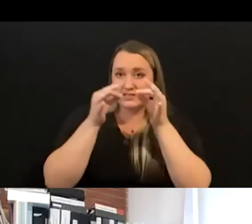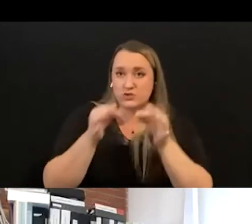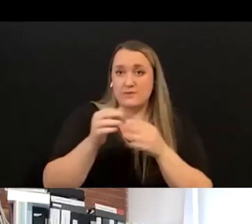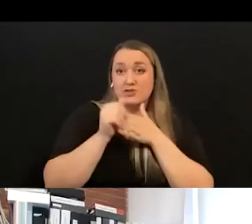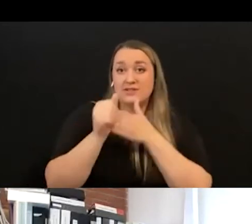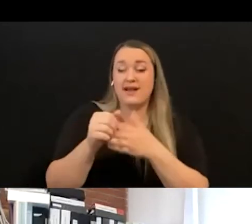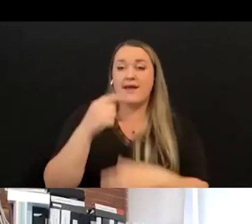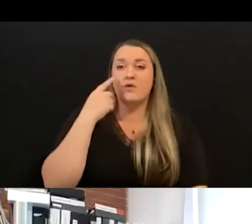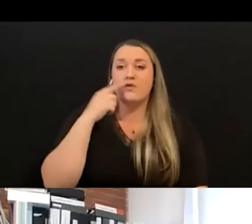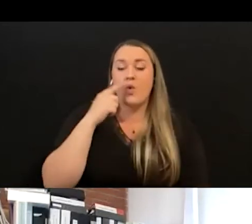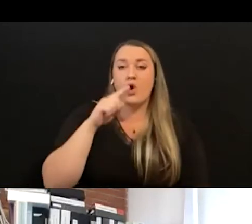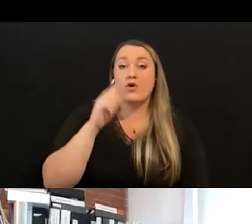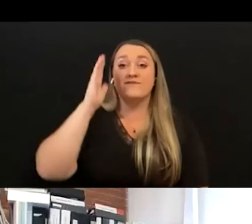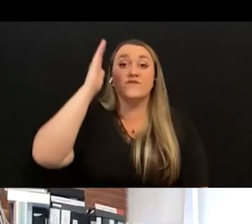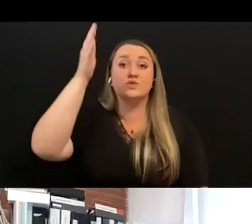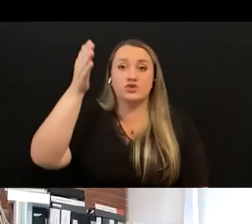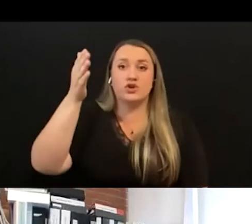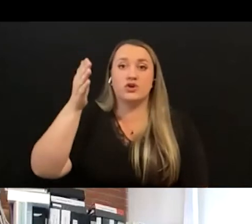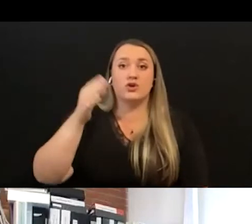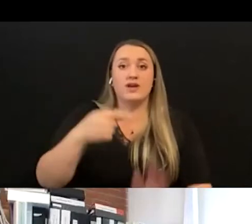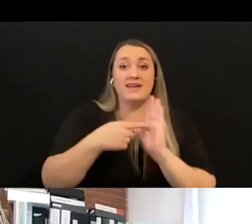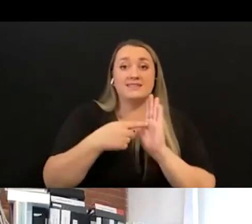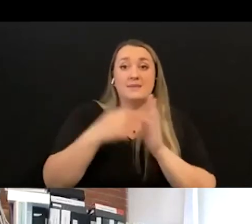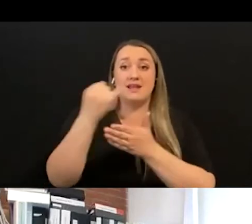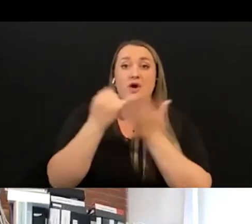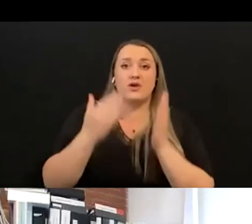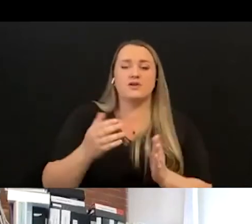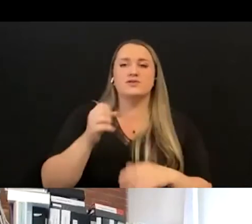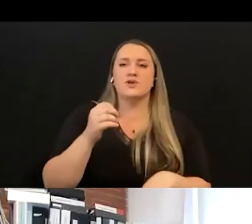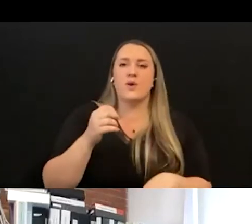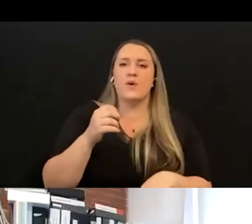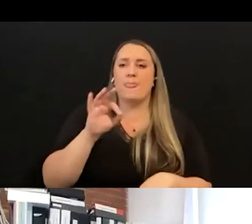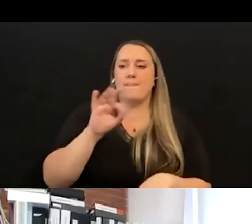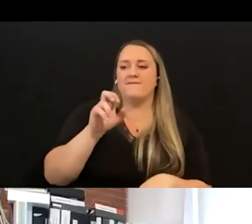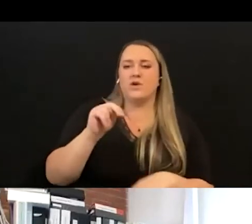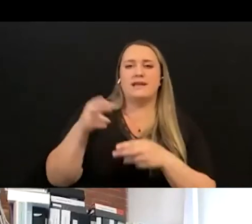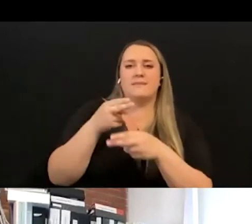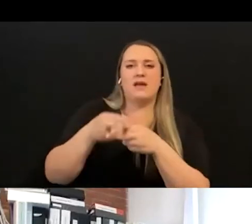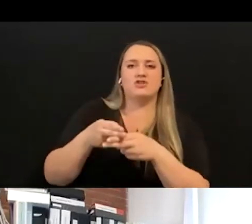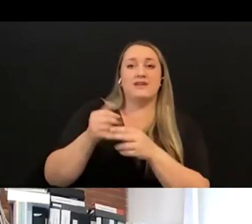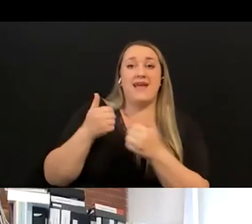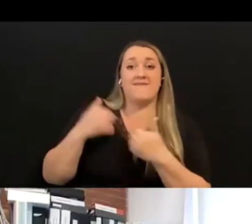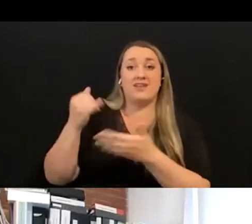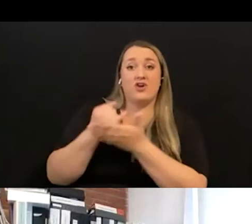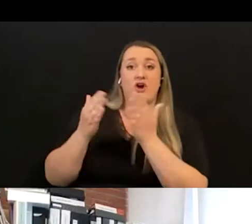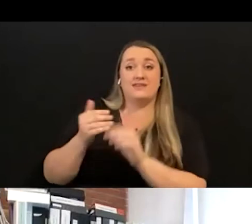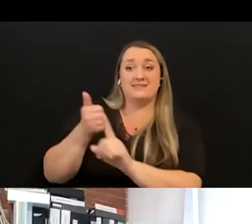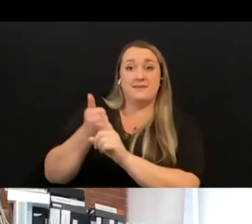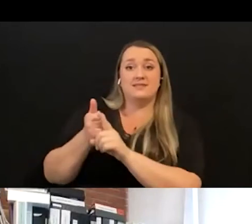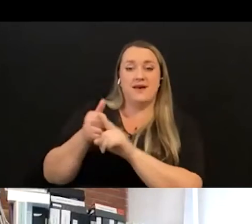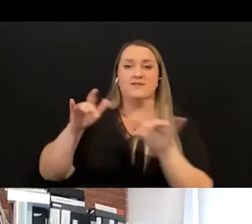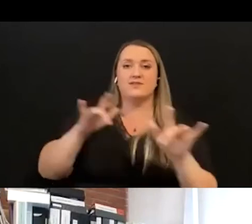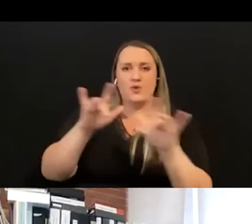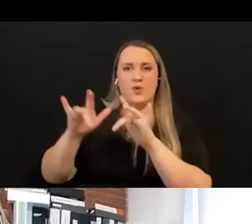for future exhibiting artists, so that, like as Fran mentioned, having the artists record the visual descriptions